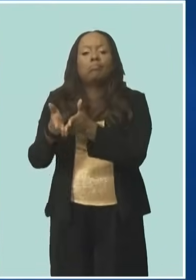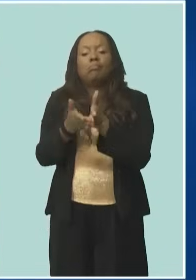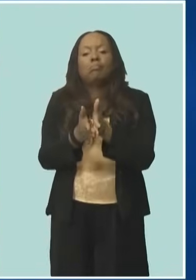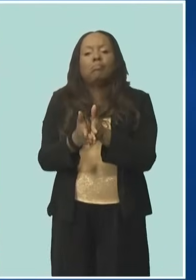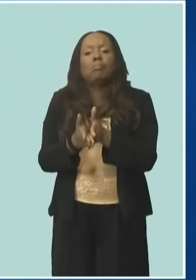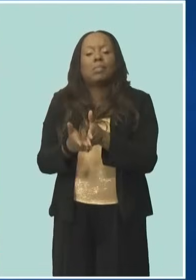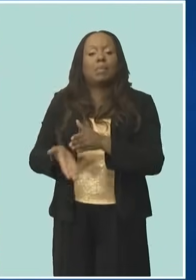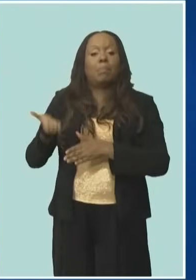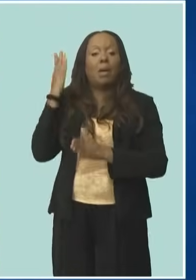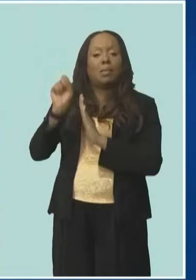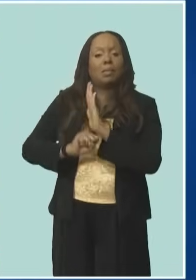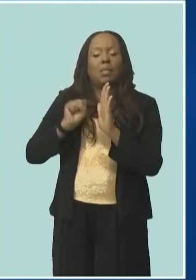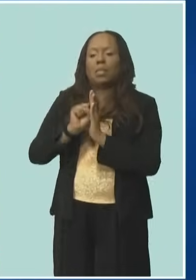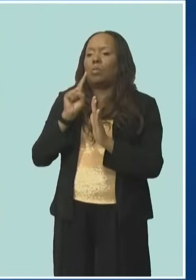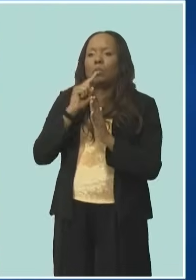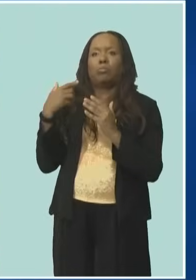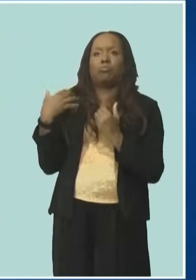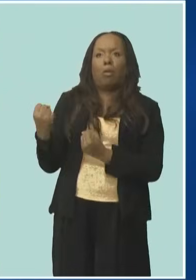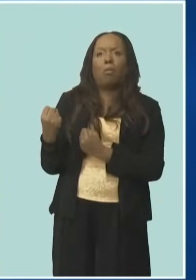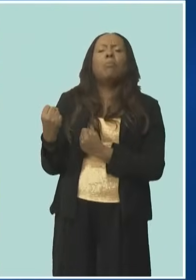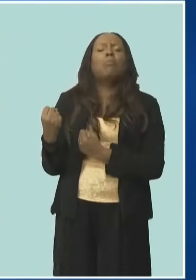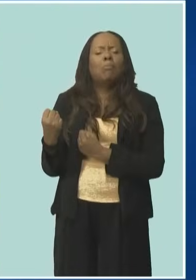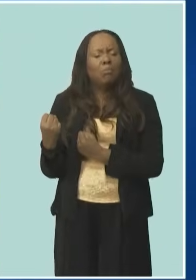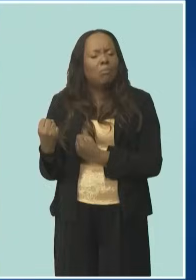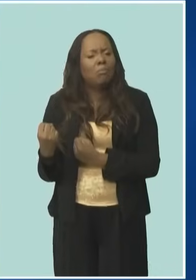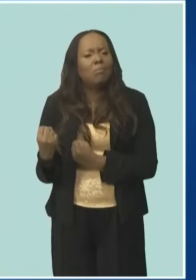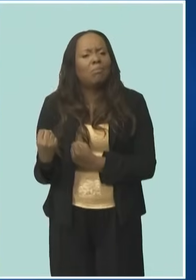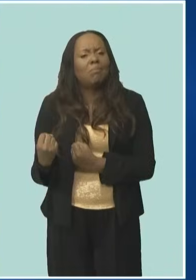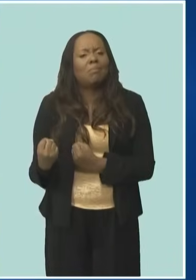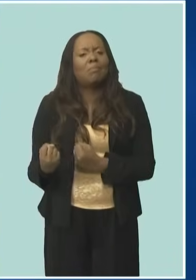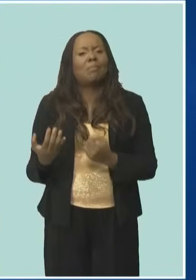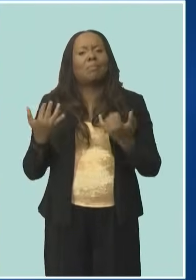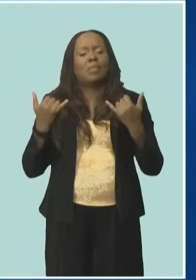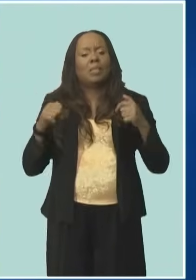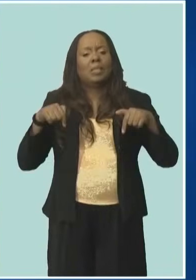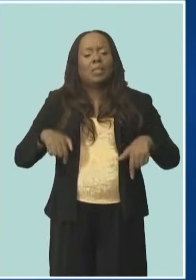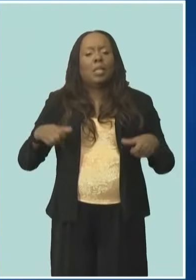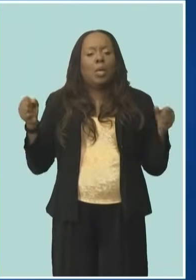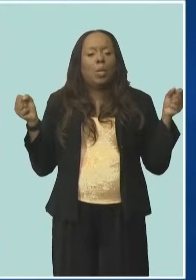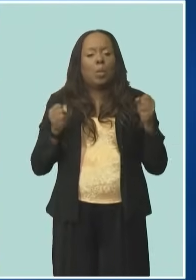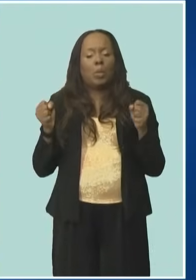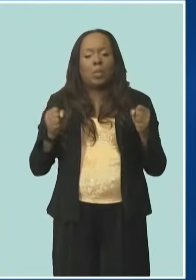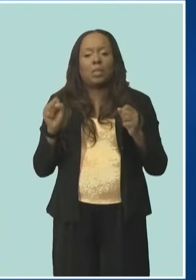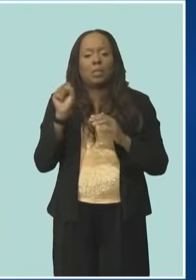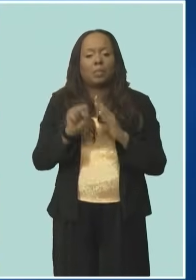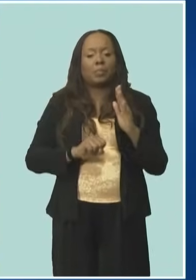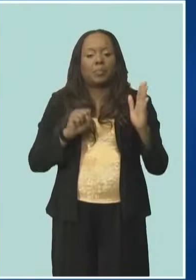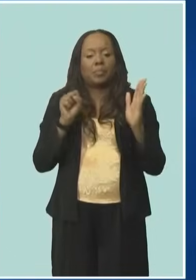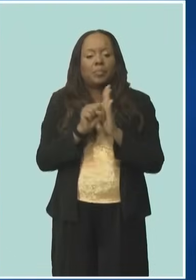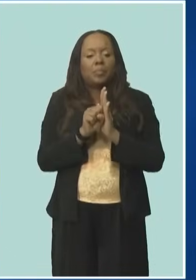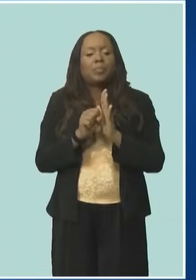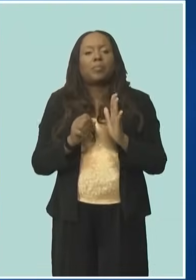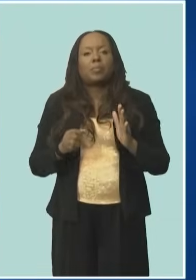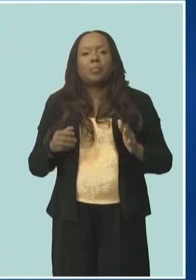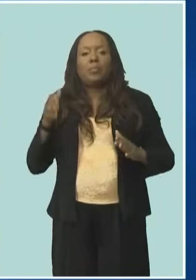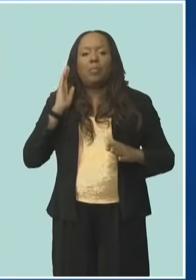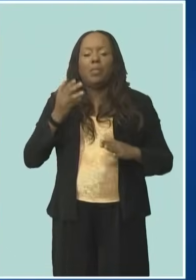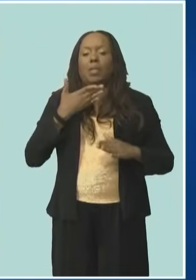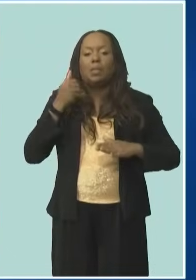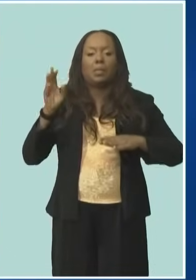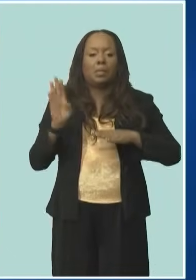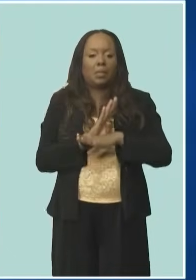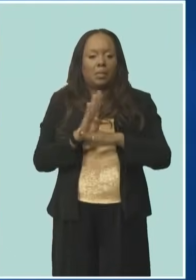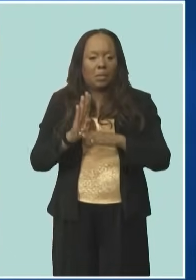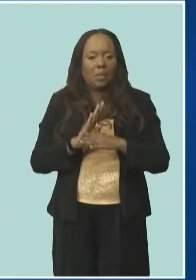strong performance for them, and that going into this forthcoming winter season, we will realize increased business. We